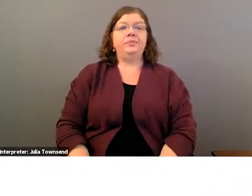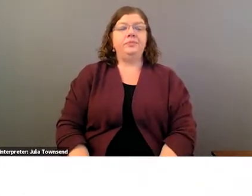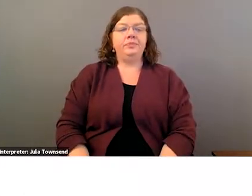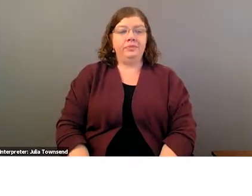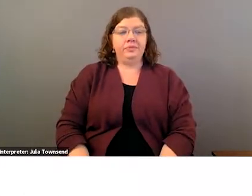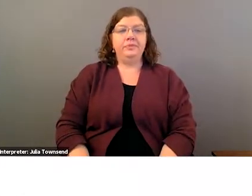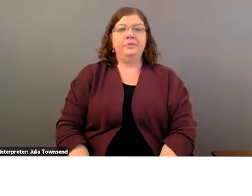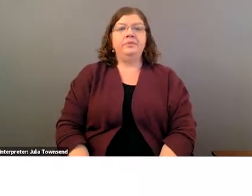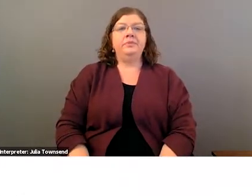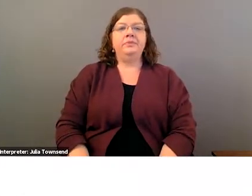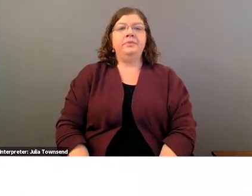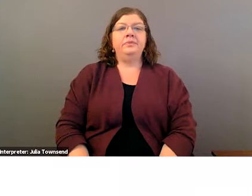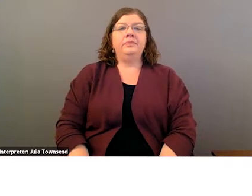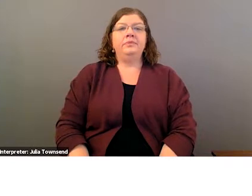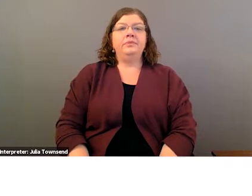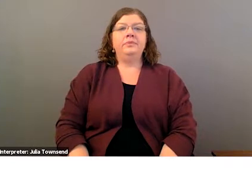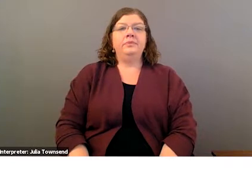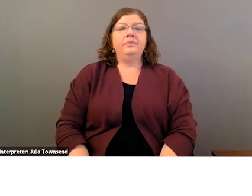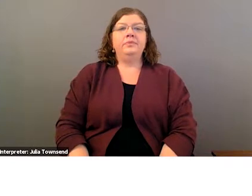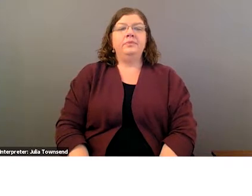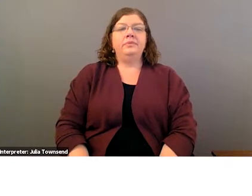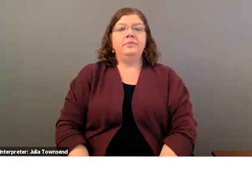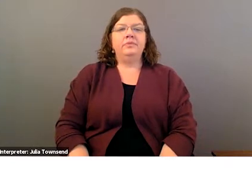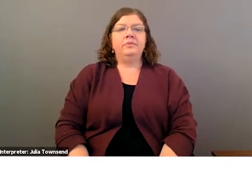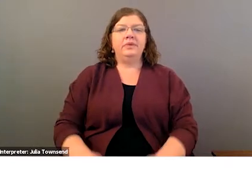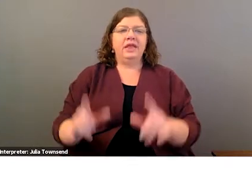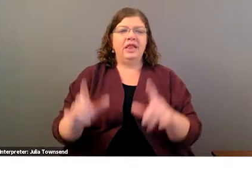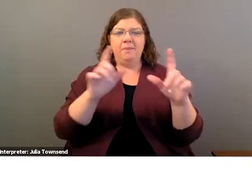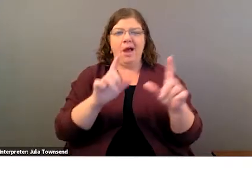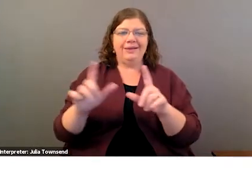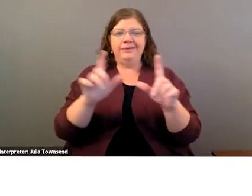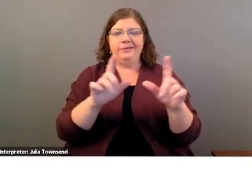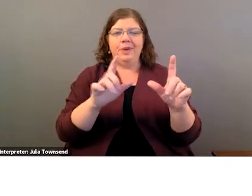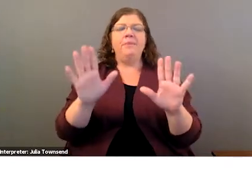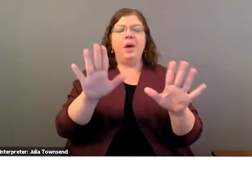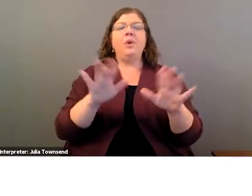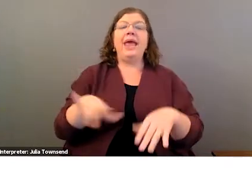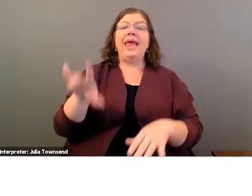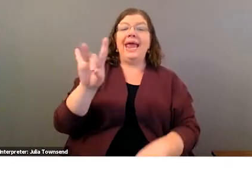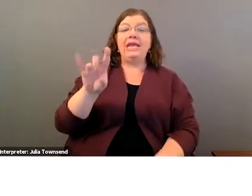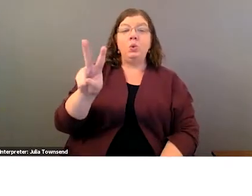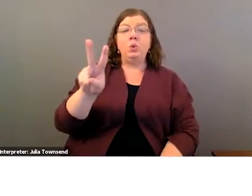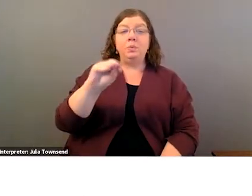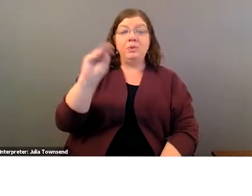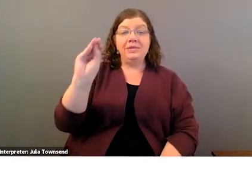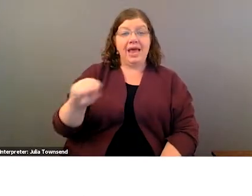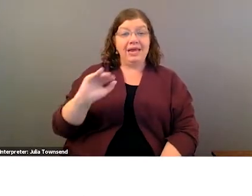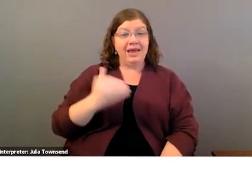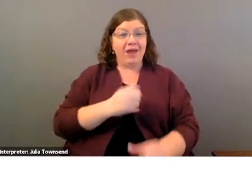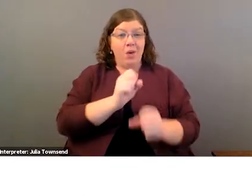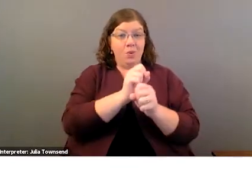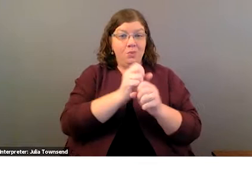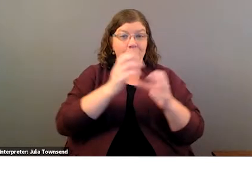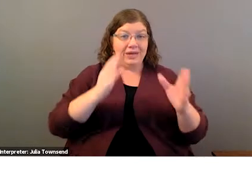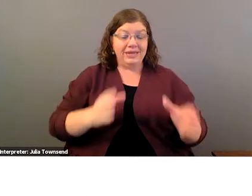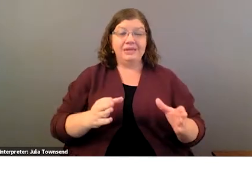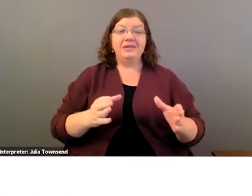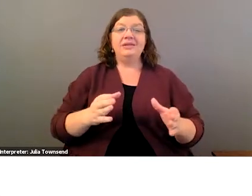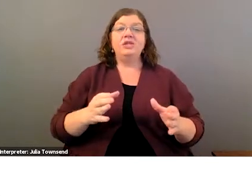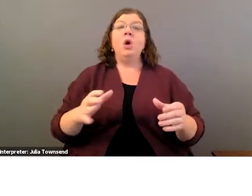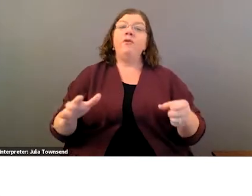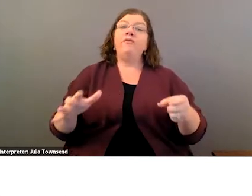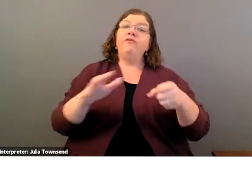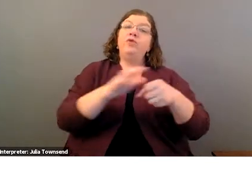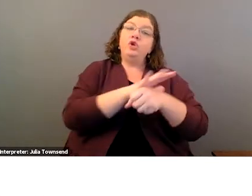The little boxes there, but 82% of our employees are now totally